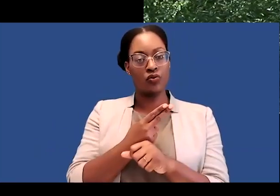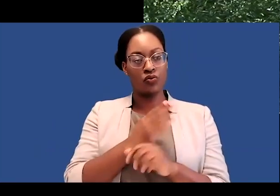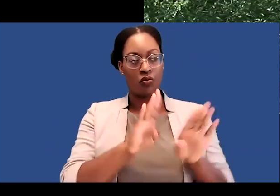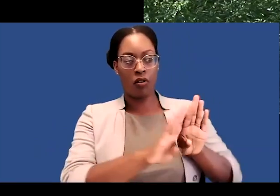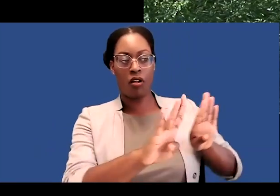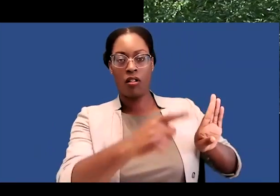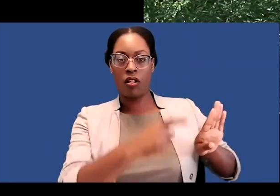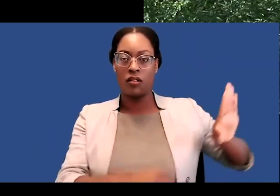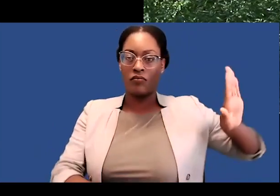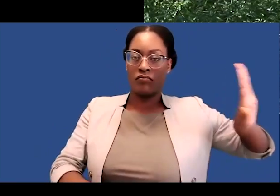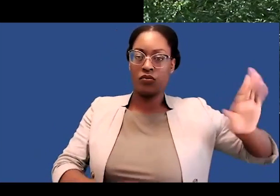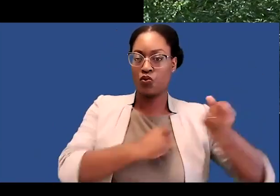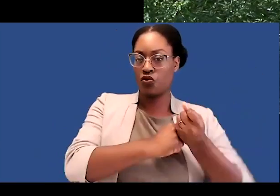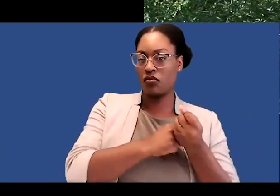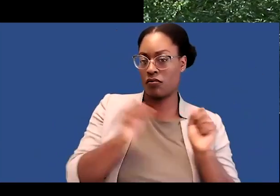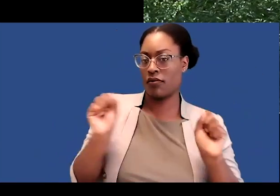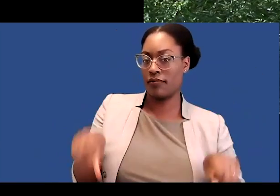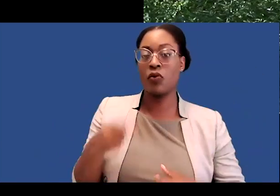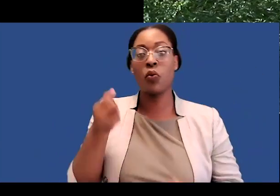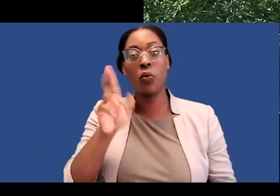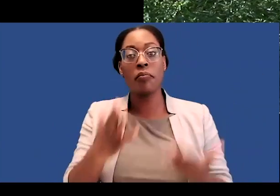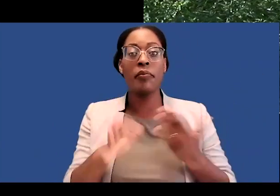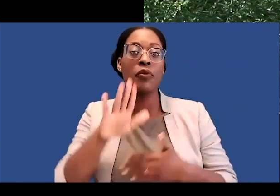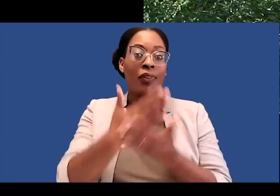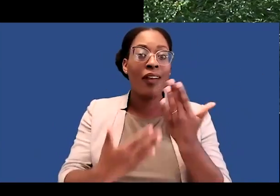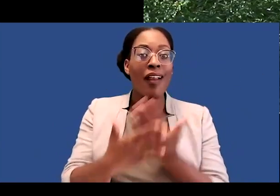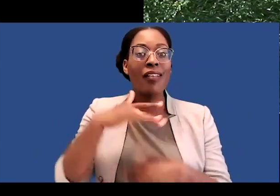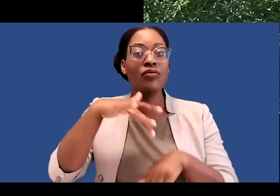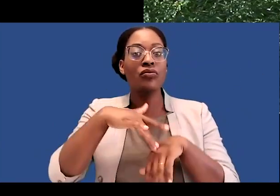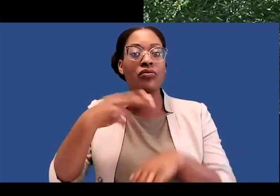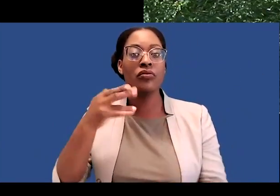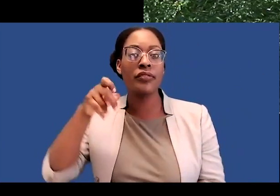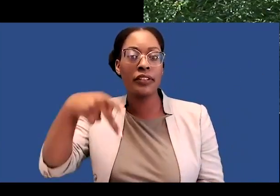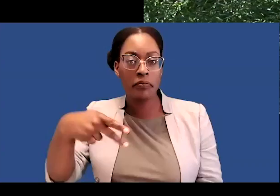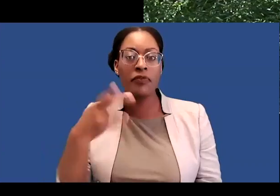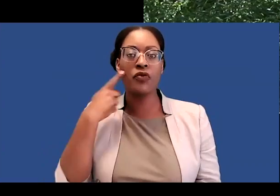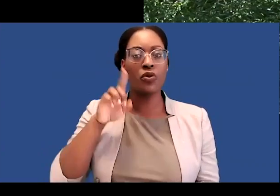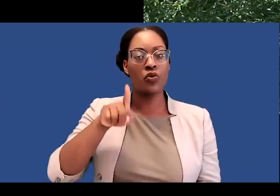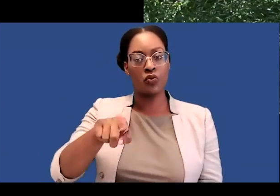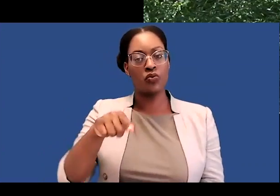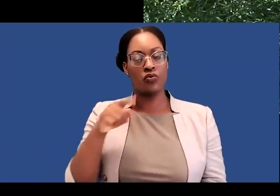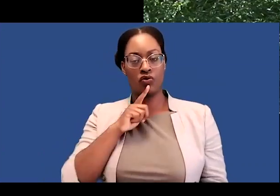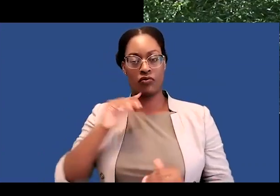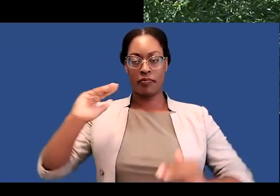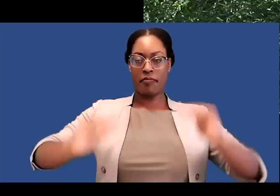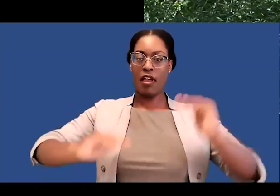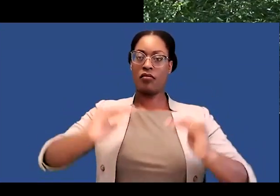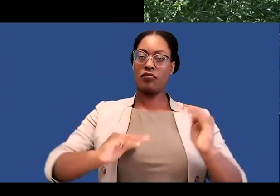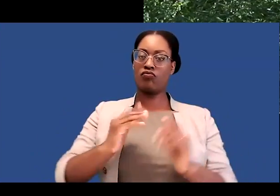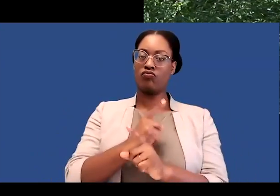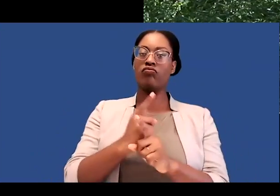Otherwise, you can bring that hand onto the hip or just stretch it out to your side. If you need to open up that